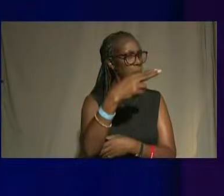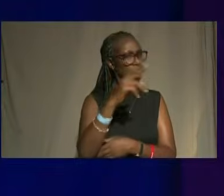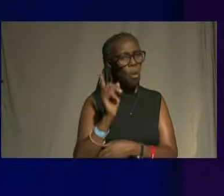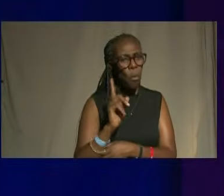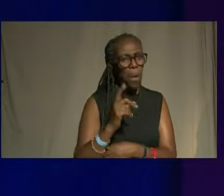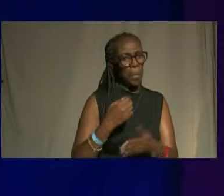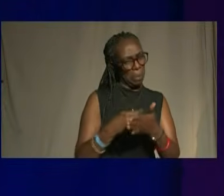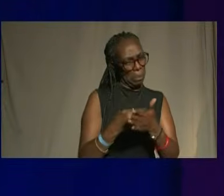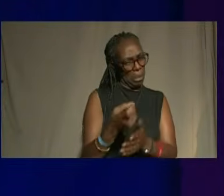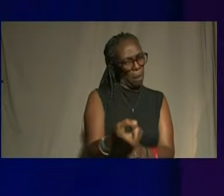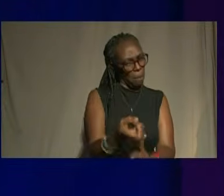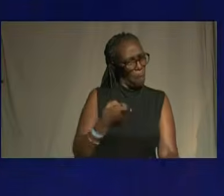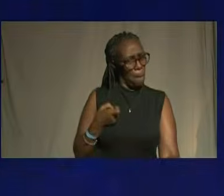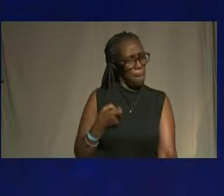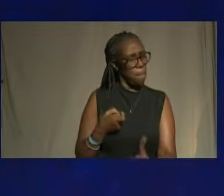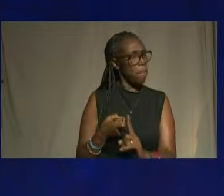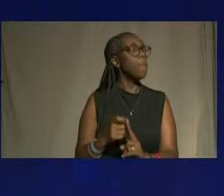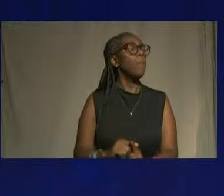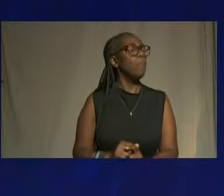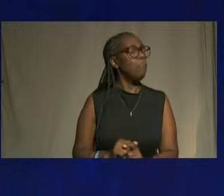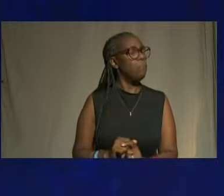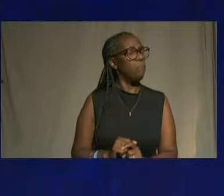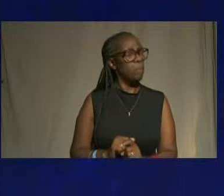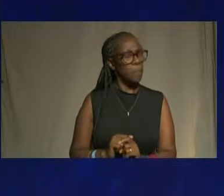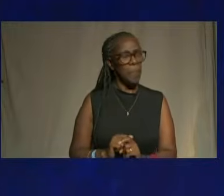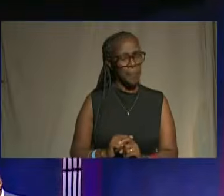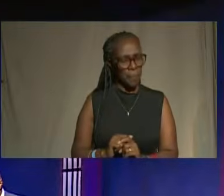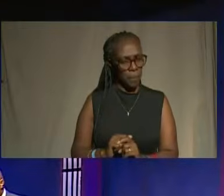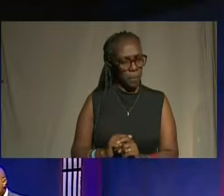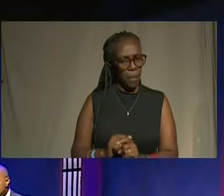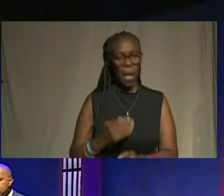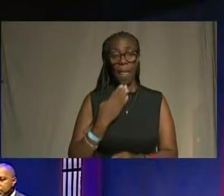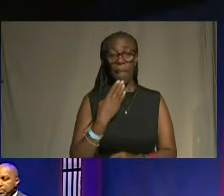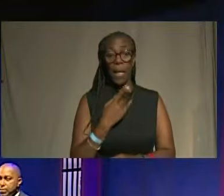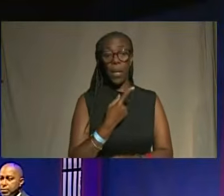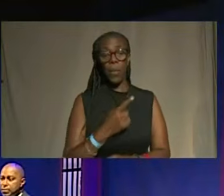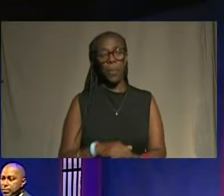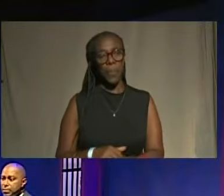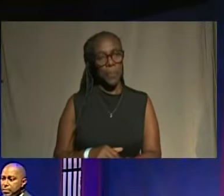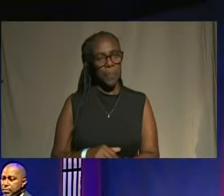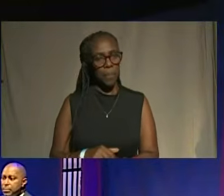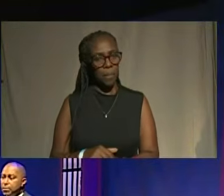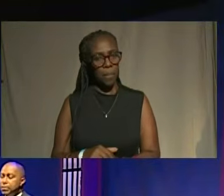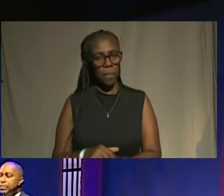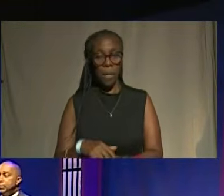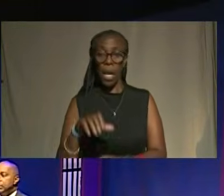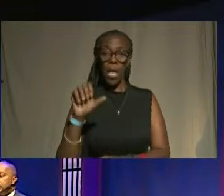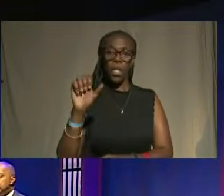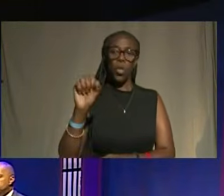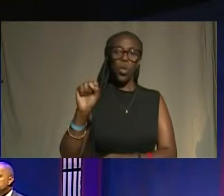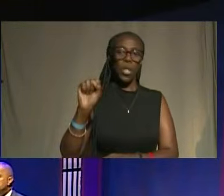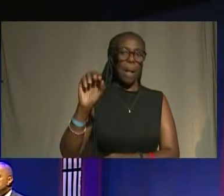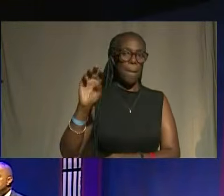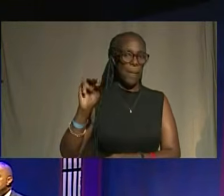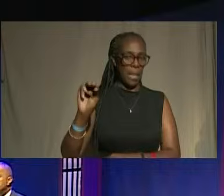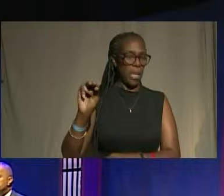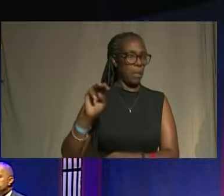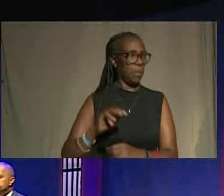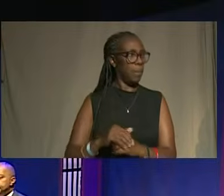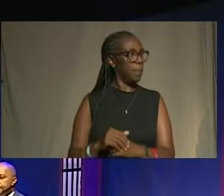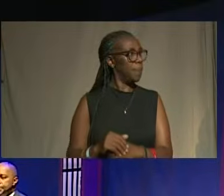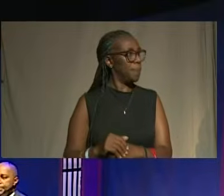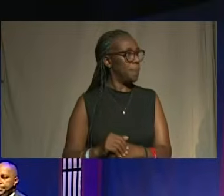from? Thank you, Team PNP. Social media has a question, Amoy.